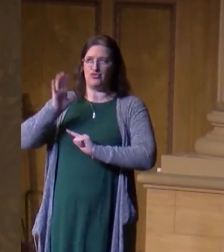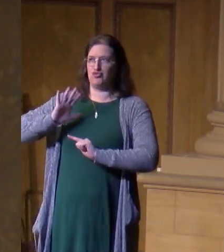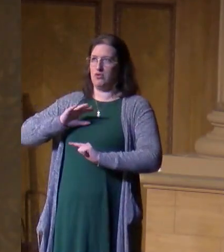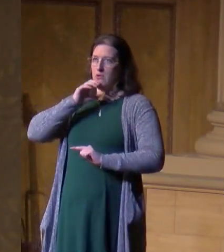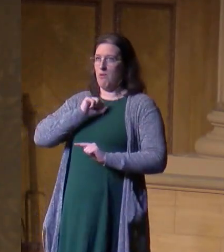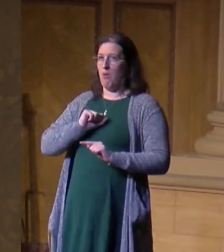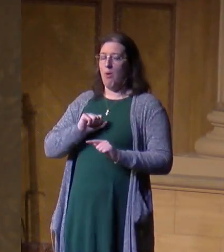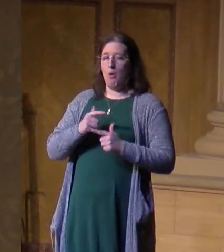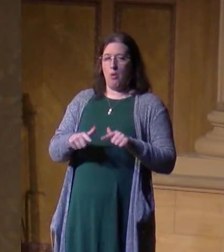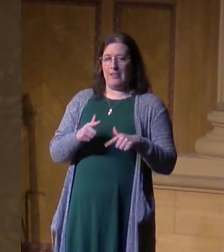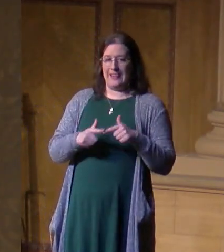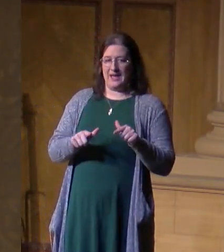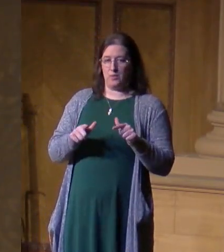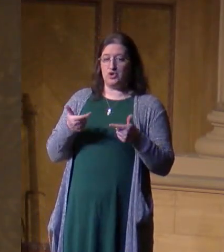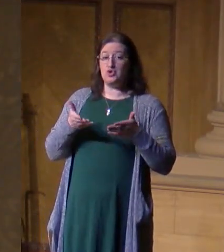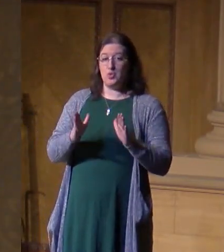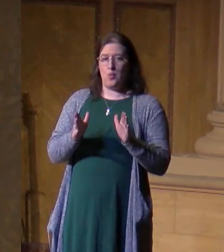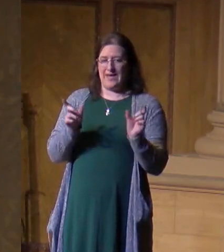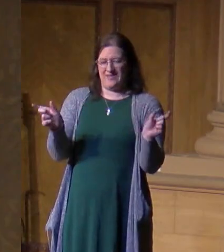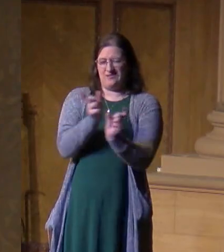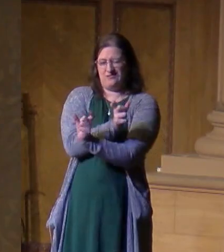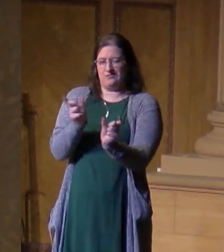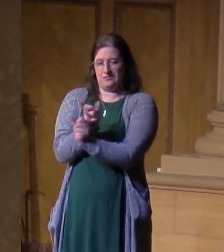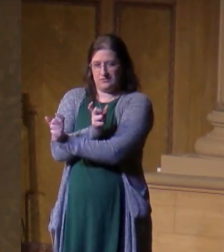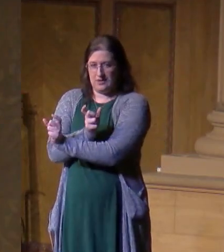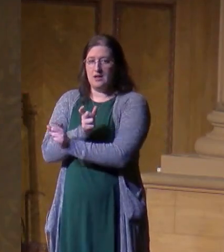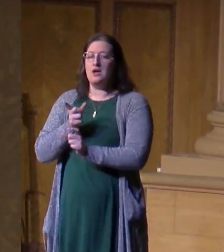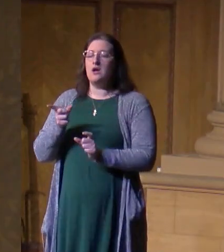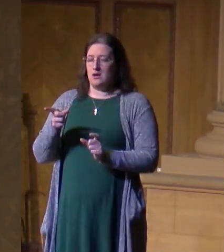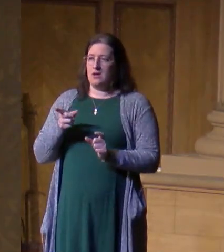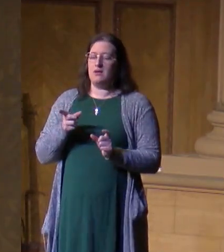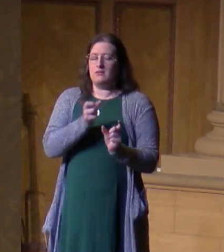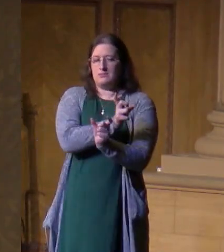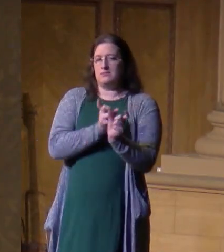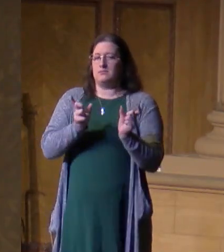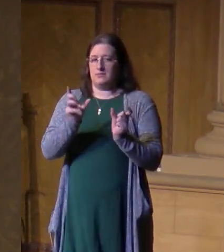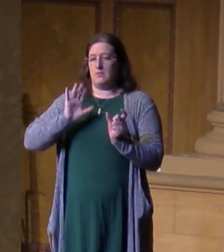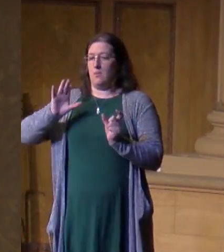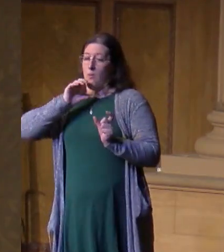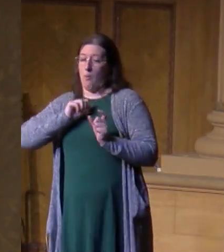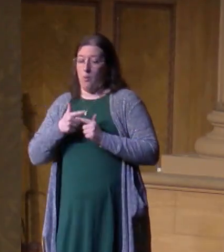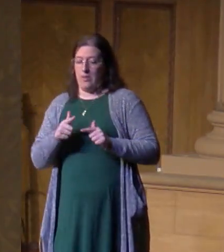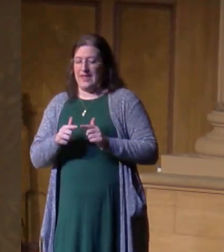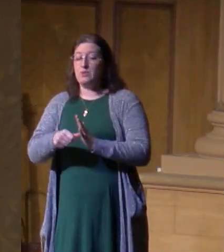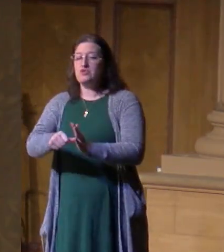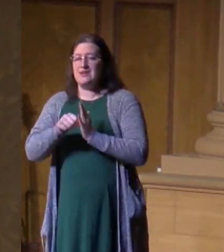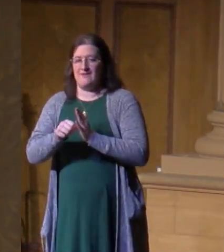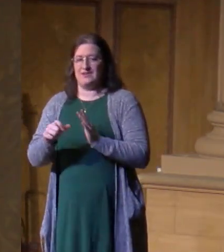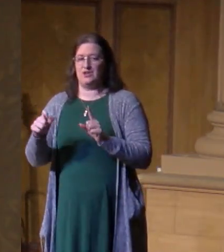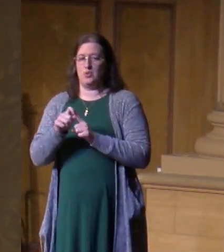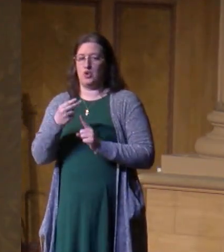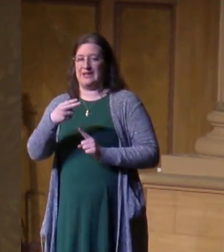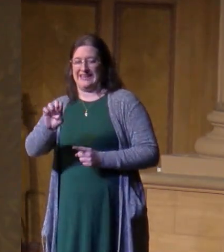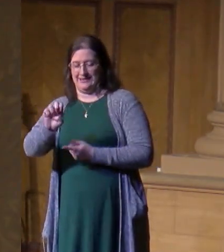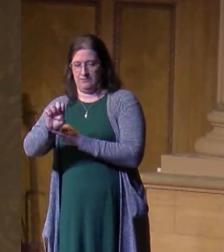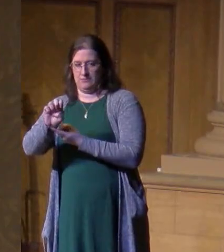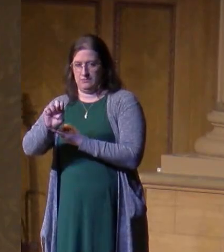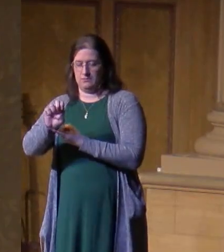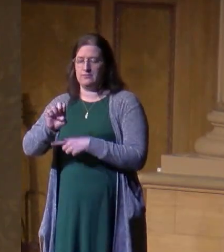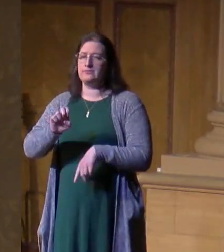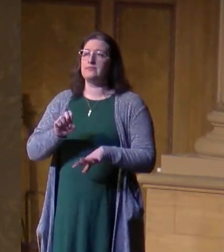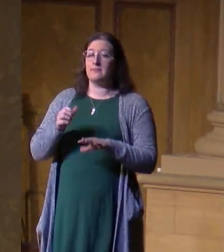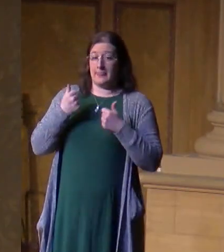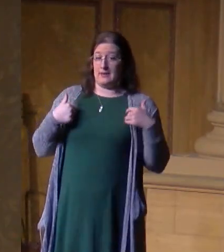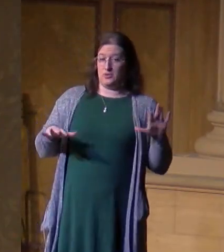the word is placed in the sentence so that it's emphasized. In other words, it's as if the angel said, listen,